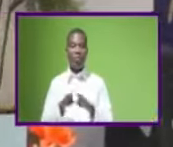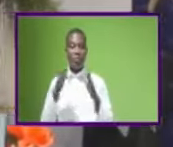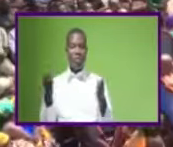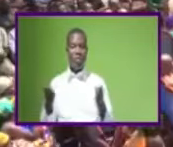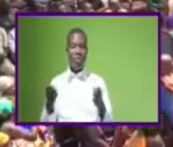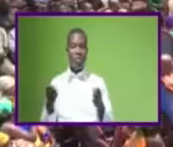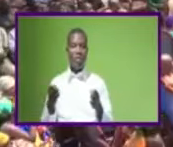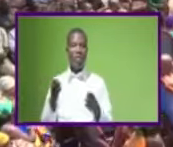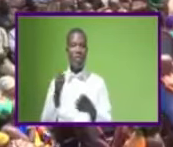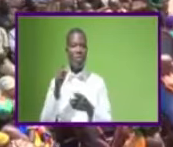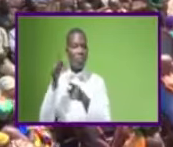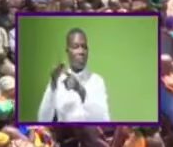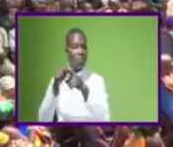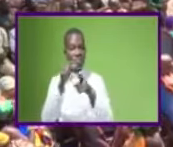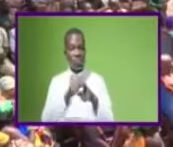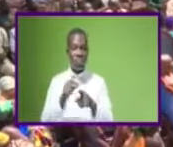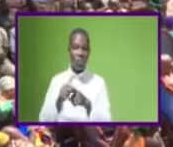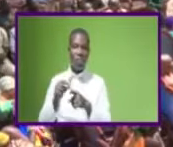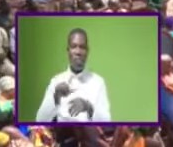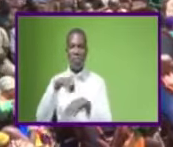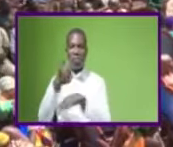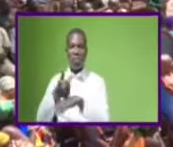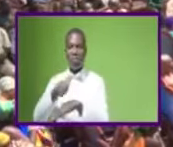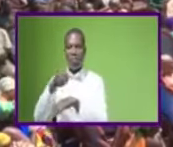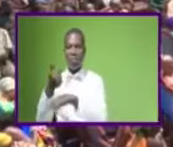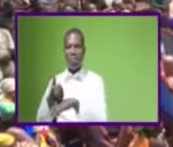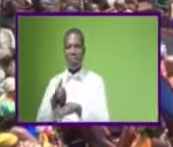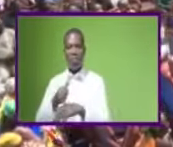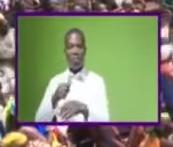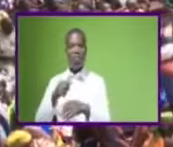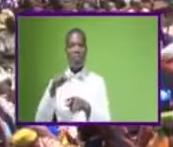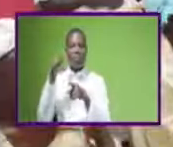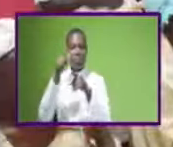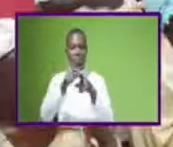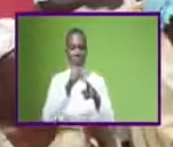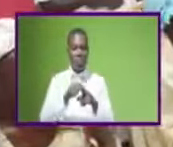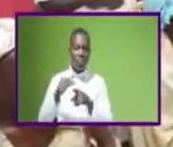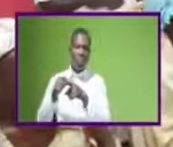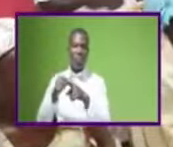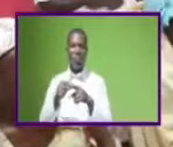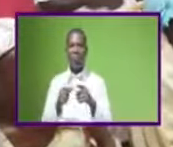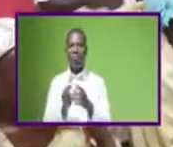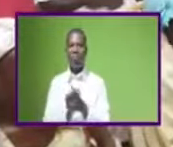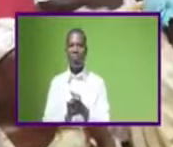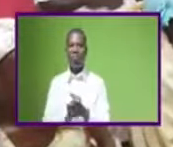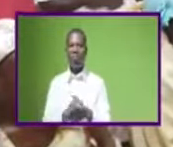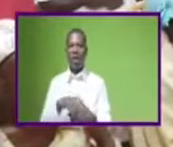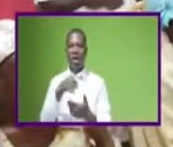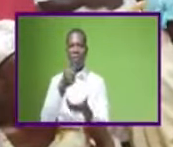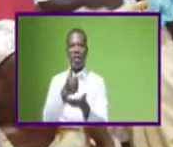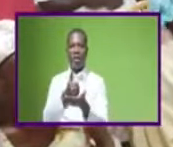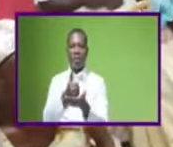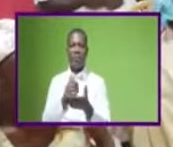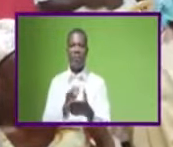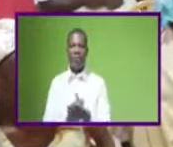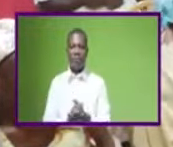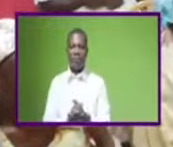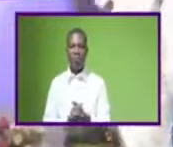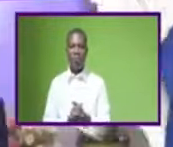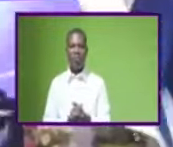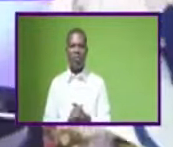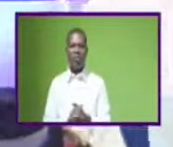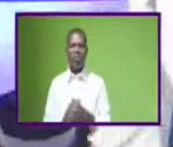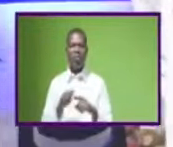I'm going to reveal a lot of mysteries. A lot of exposés. Amen. Amen.